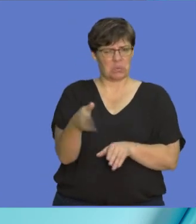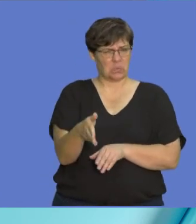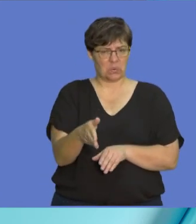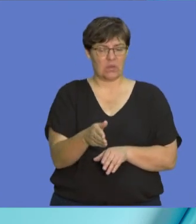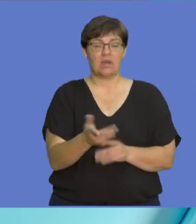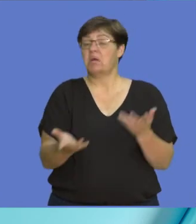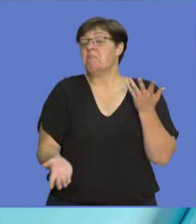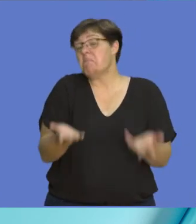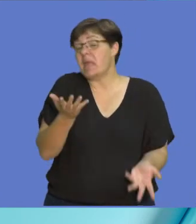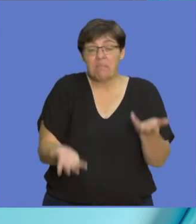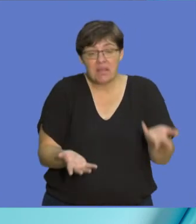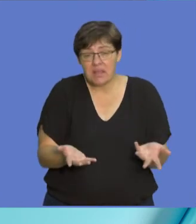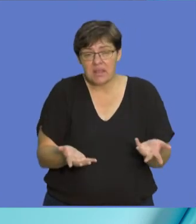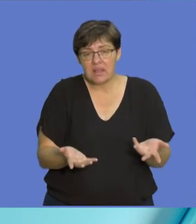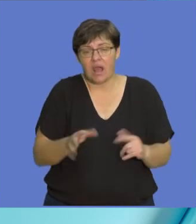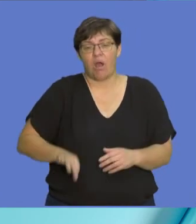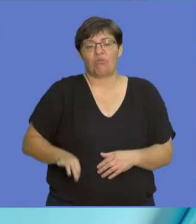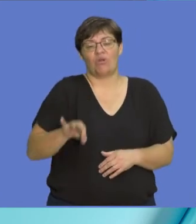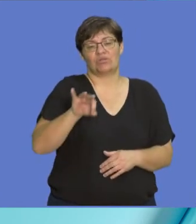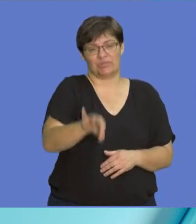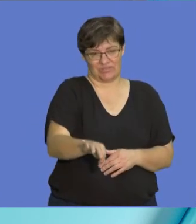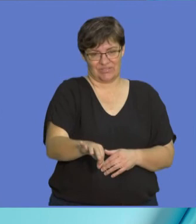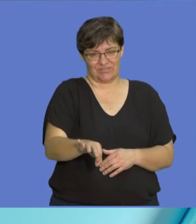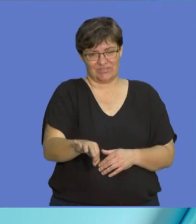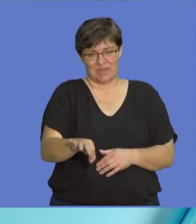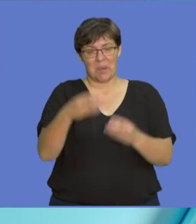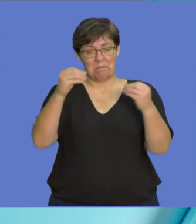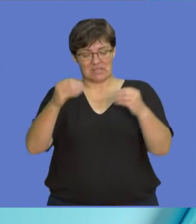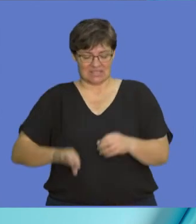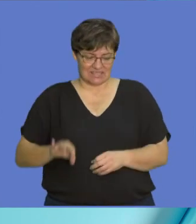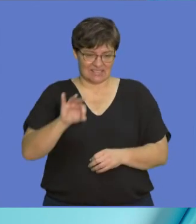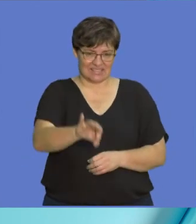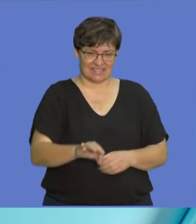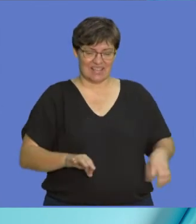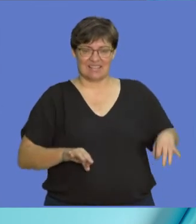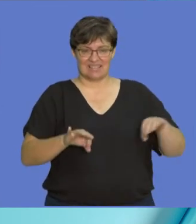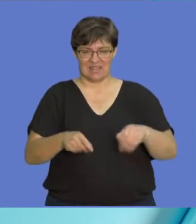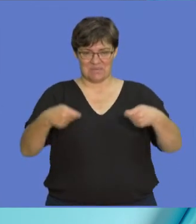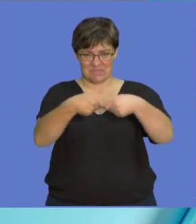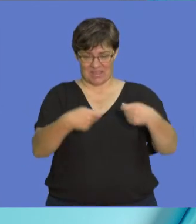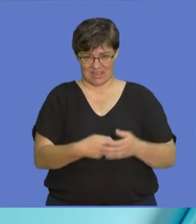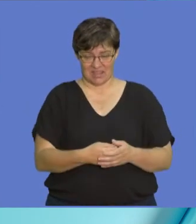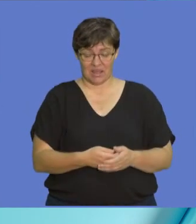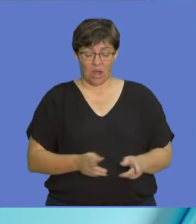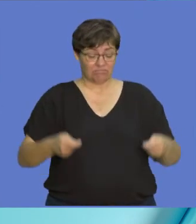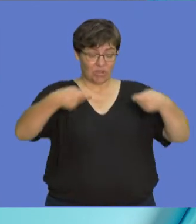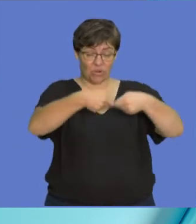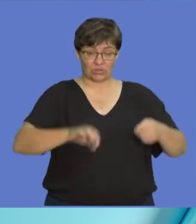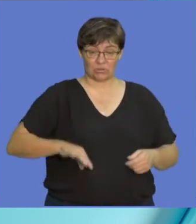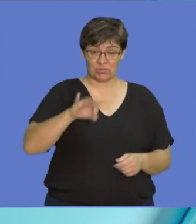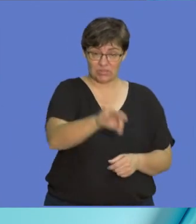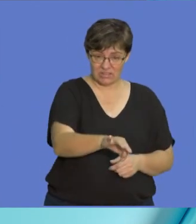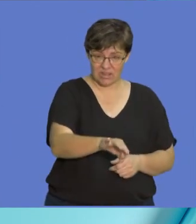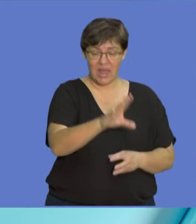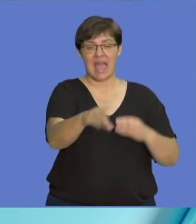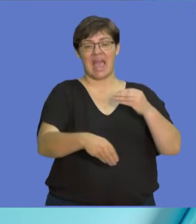question, if there were contributions by the employer, then you would add the contributions